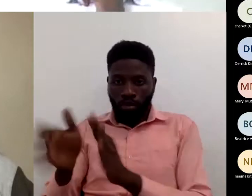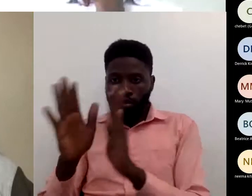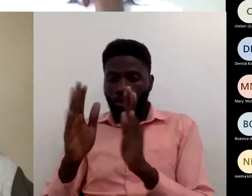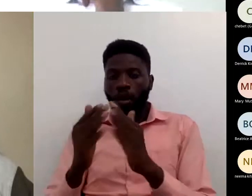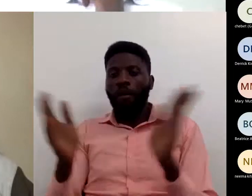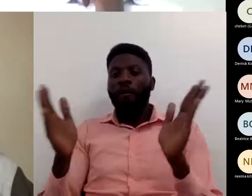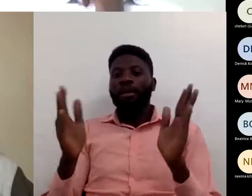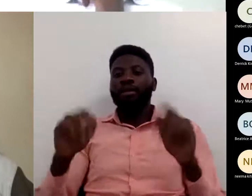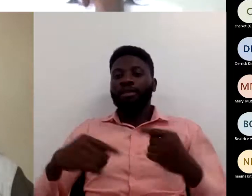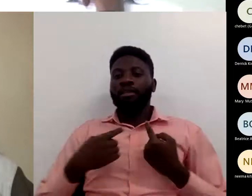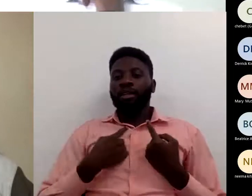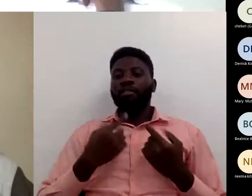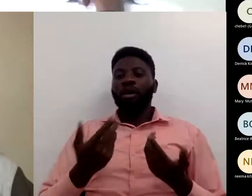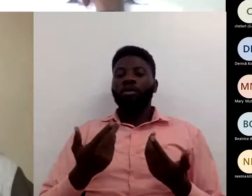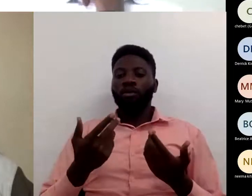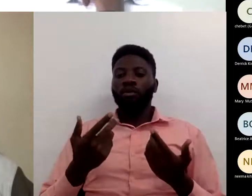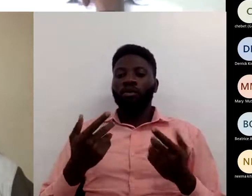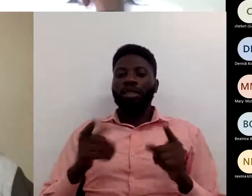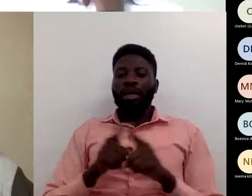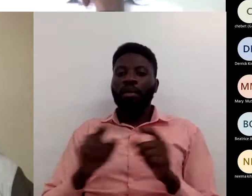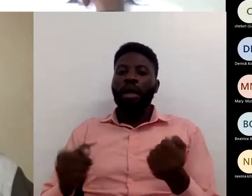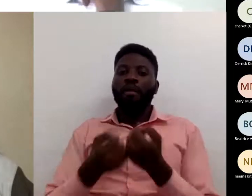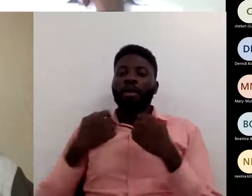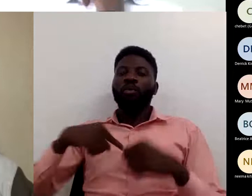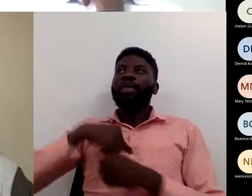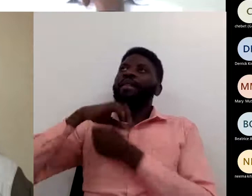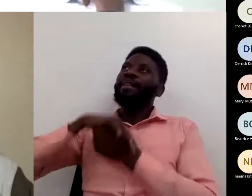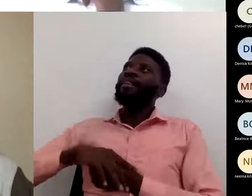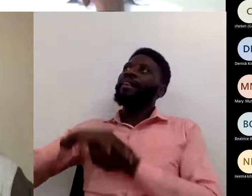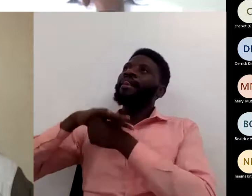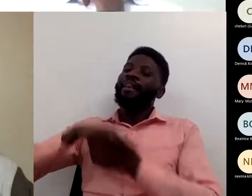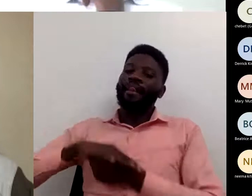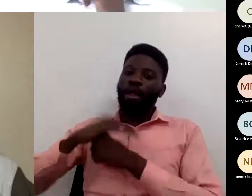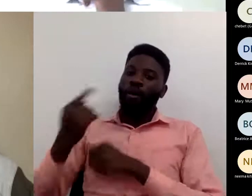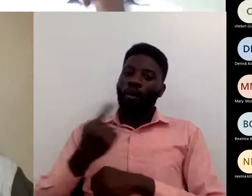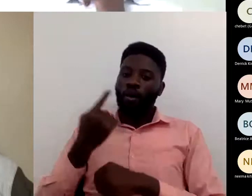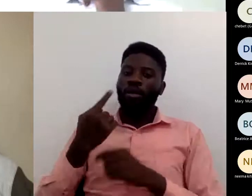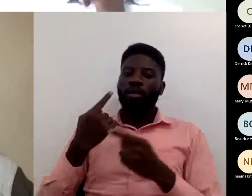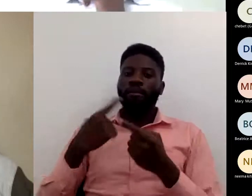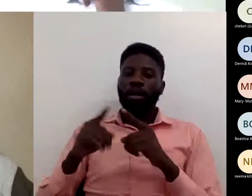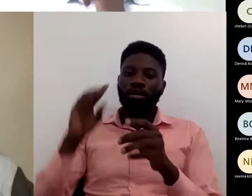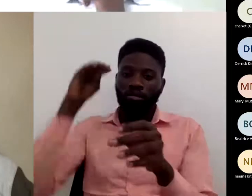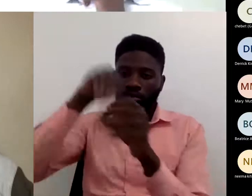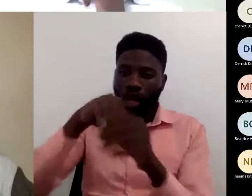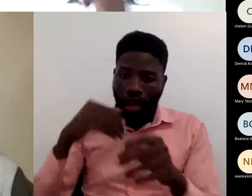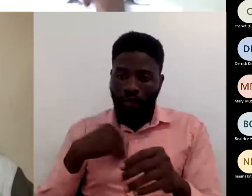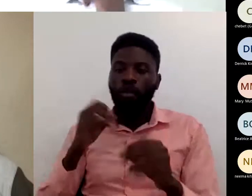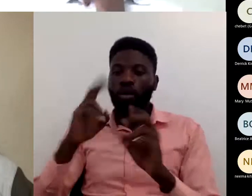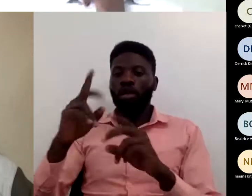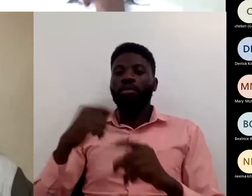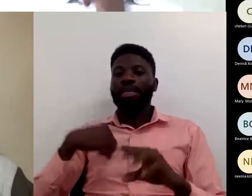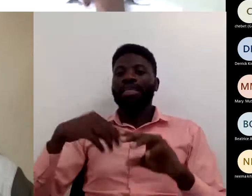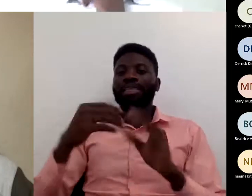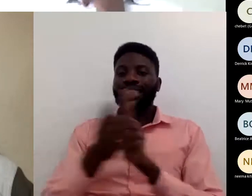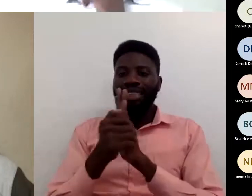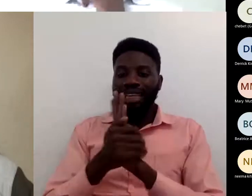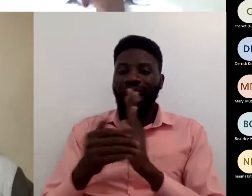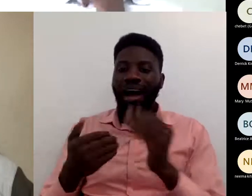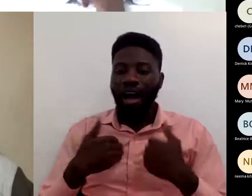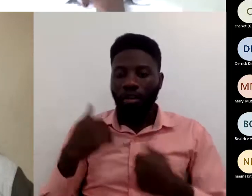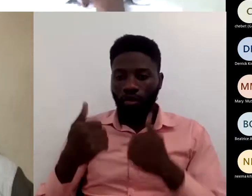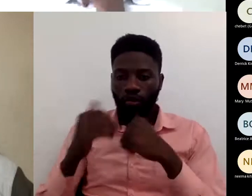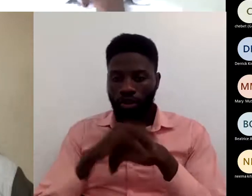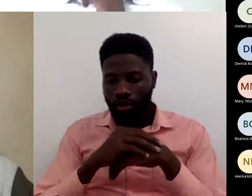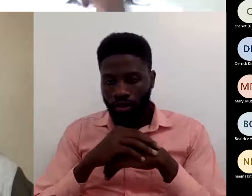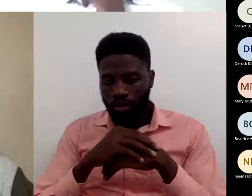then you are not in the song of we are marginalized, but we are being included? What do you bring on board for yourself? I think before